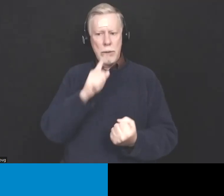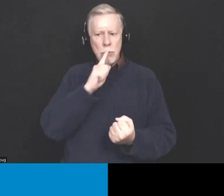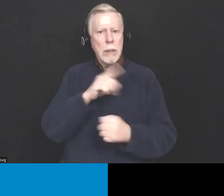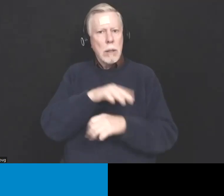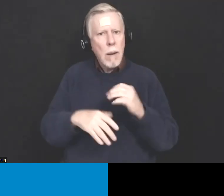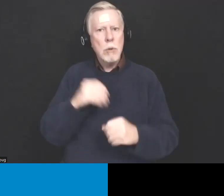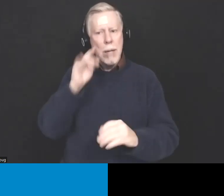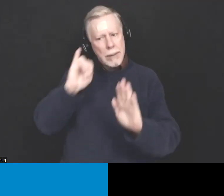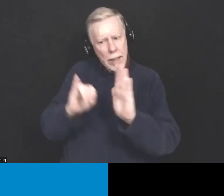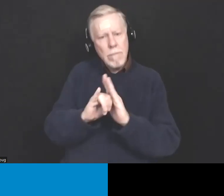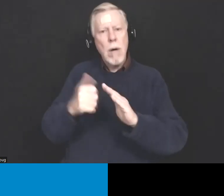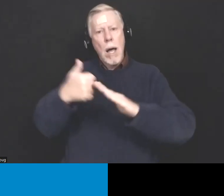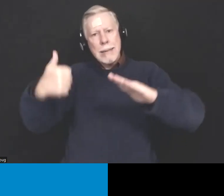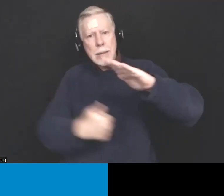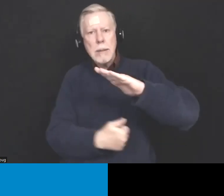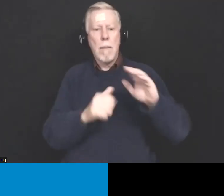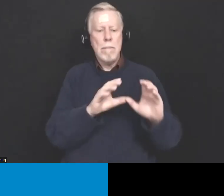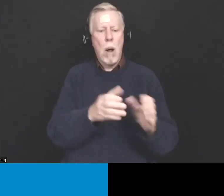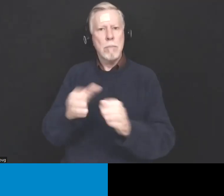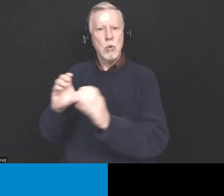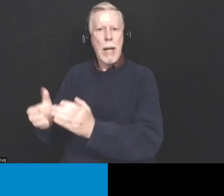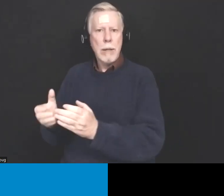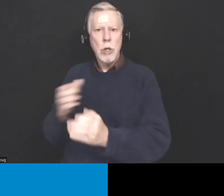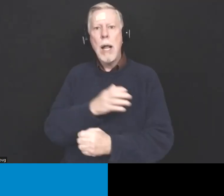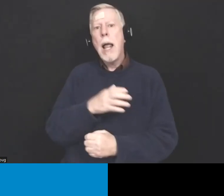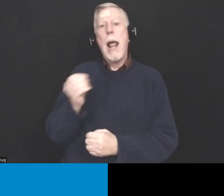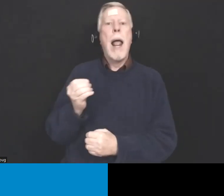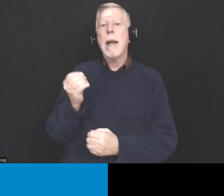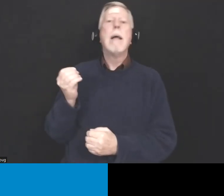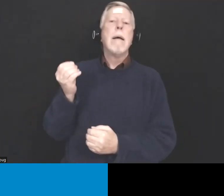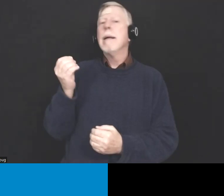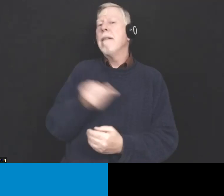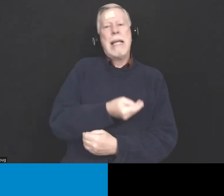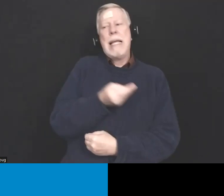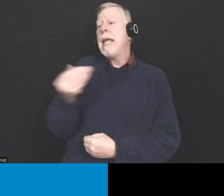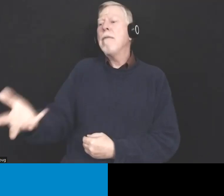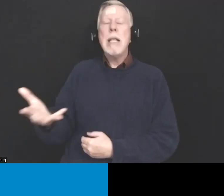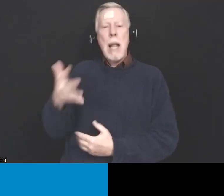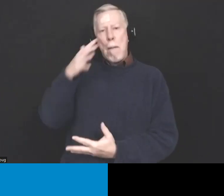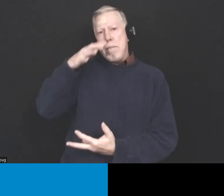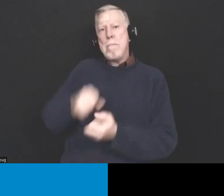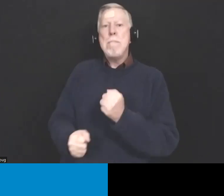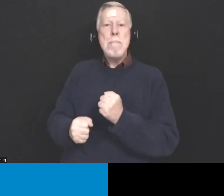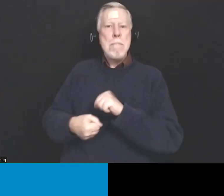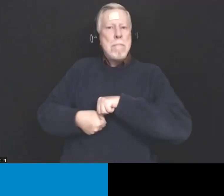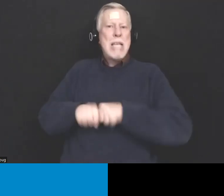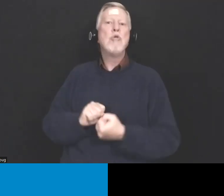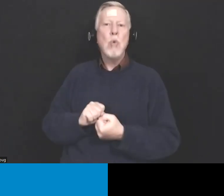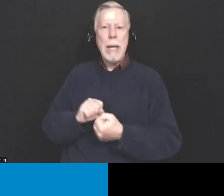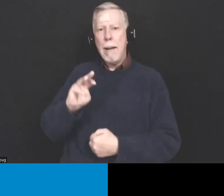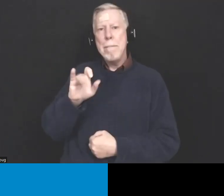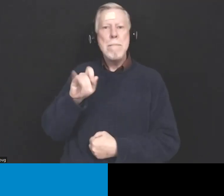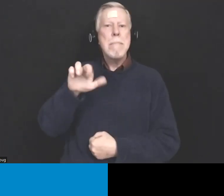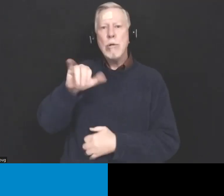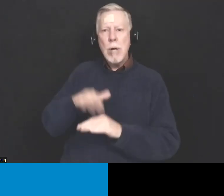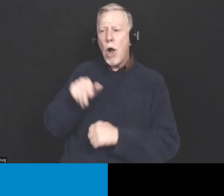identifying subpopulation and visiting misery on them. We got to be equally as comfortable with identifying populations